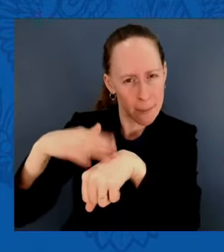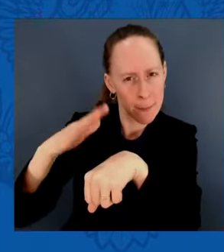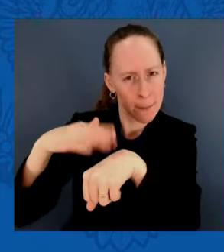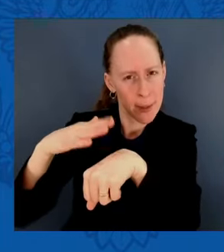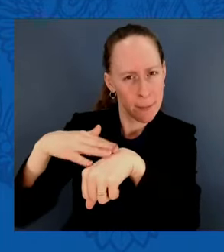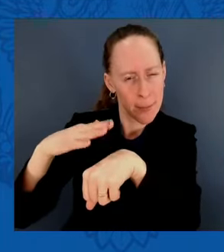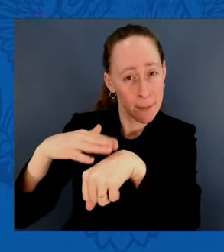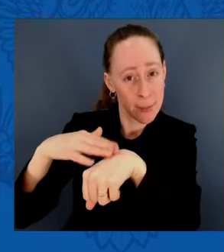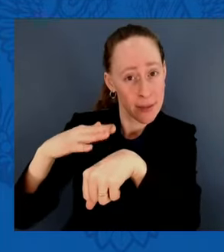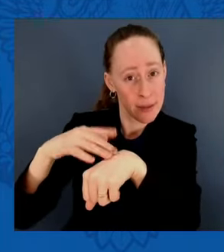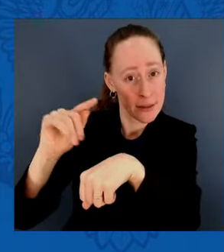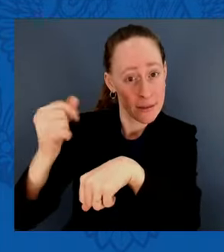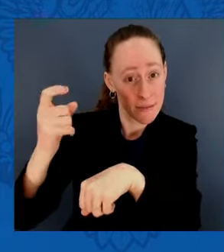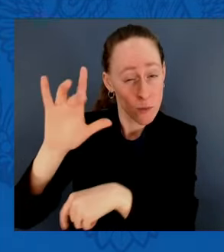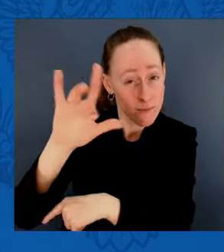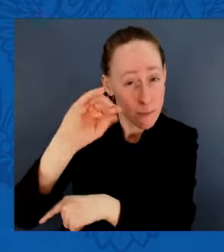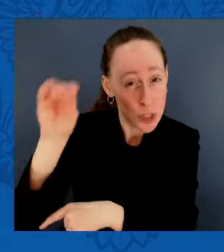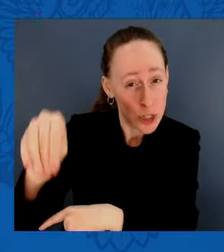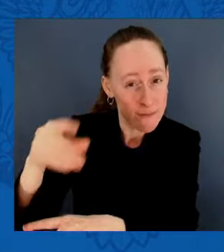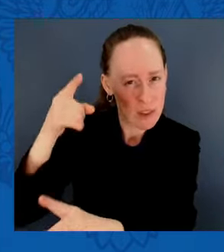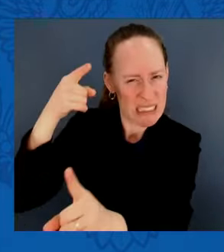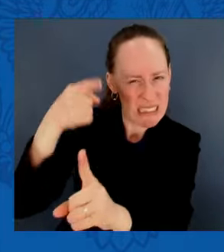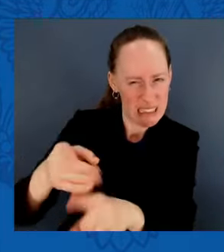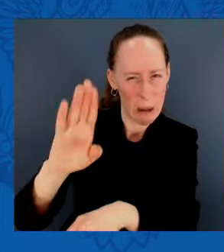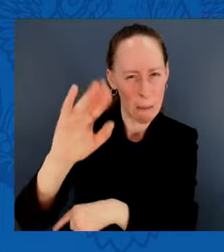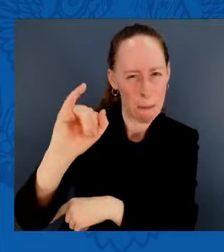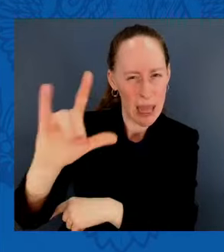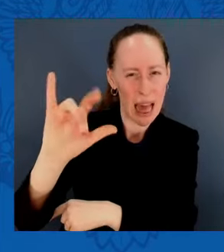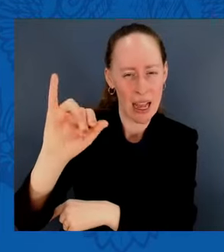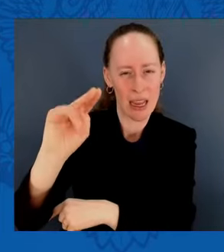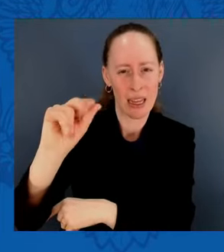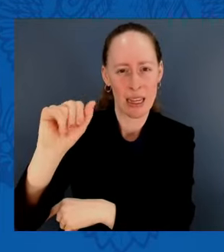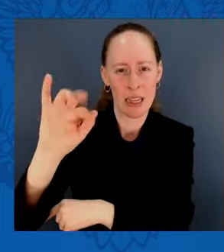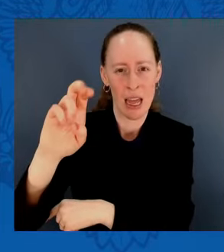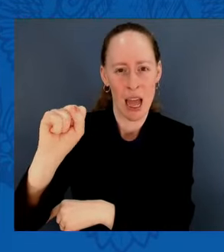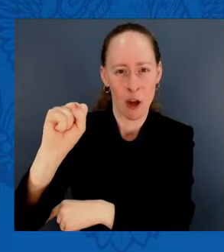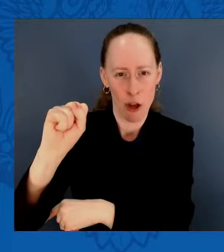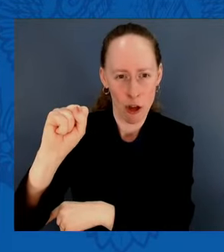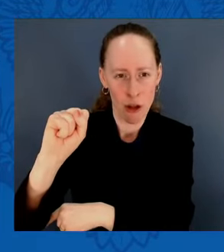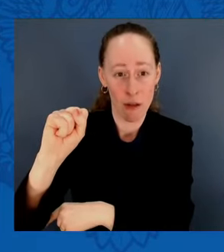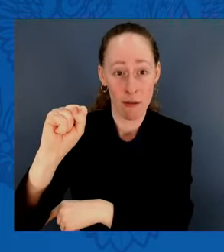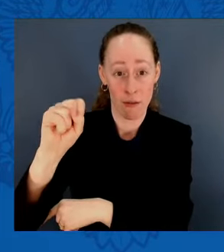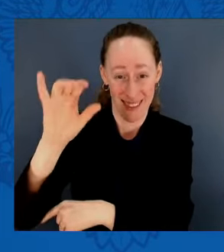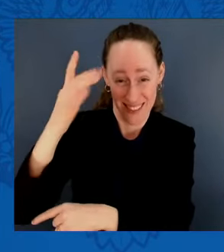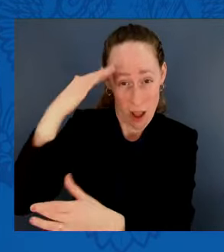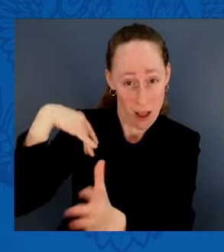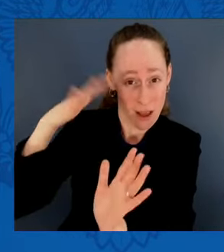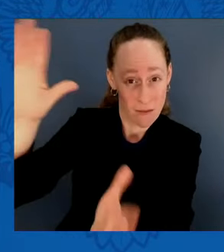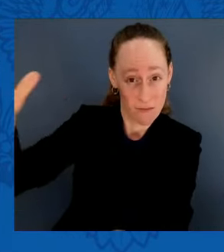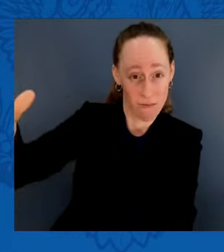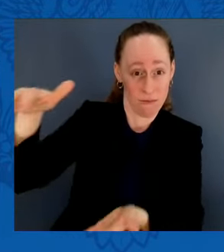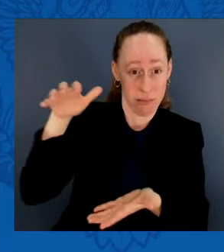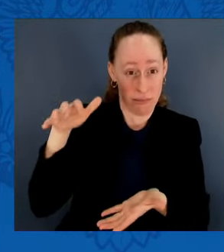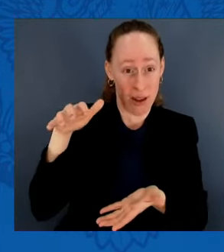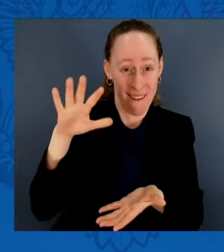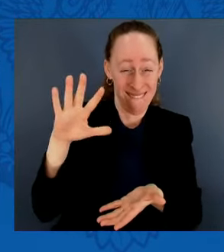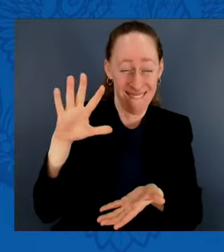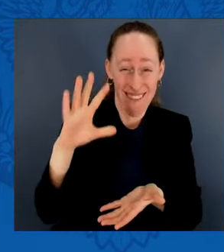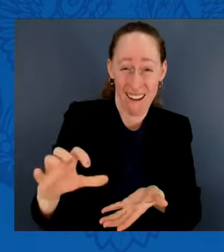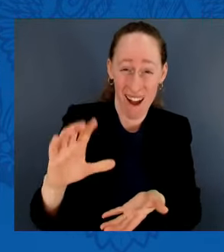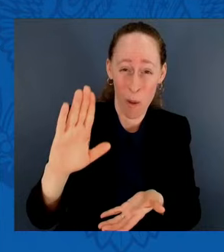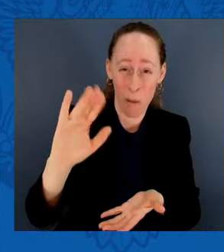raise? That would raise $500 billion over the next 10 years. And imagine what that could do for